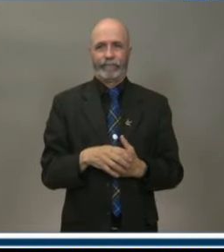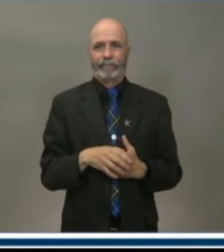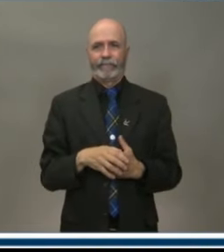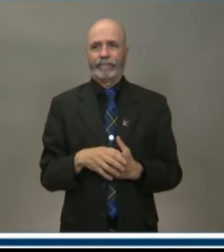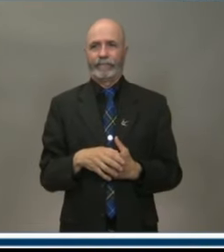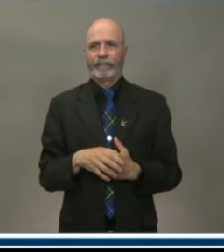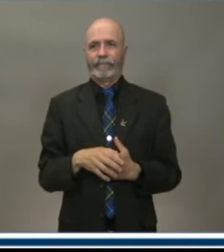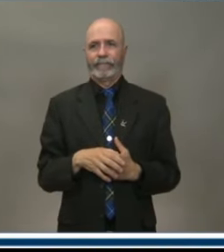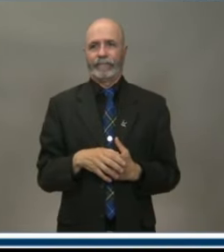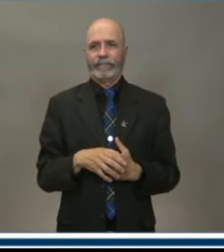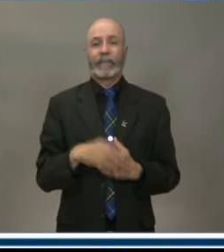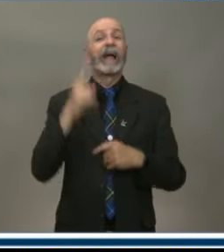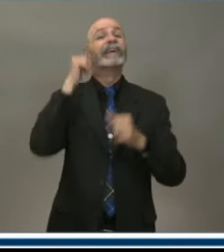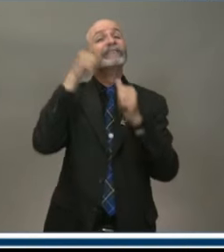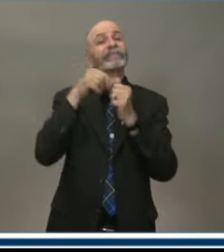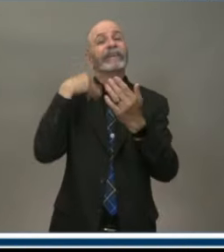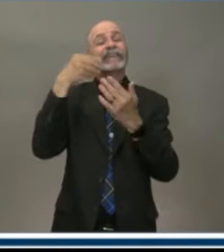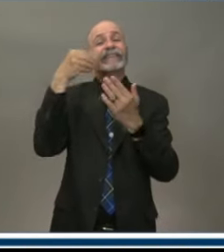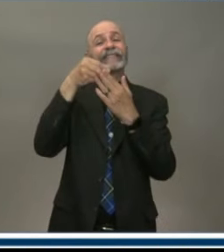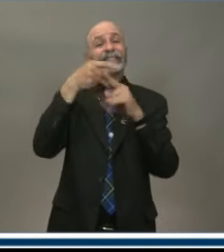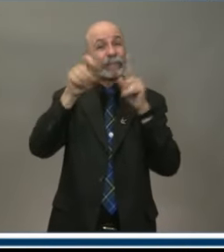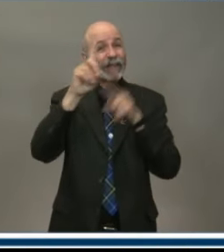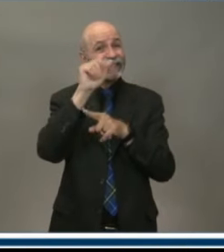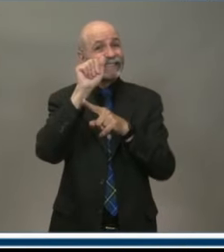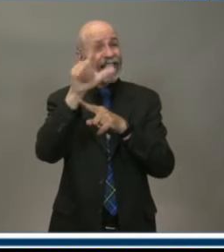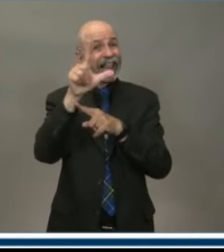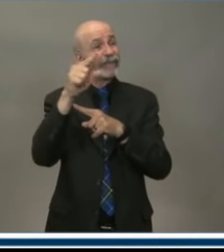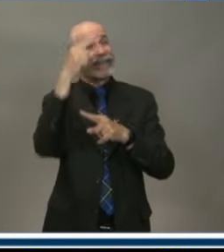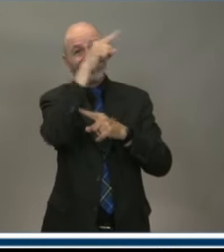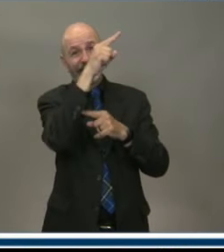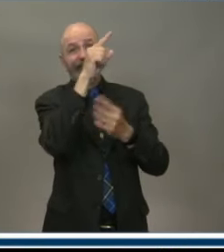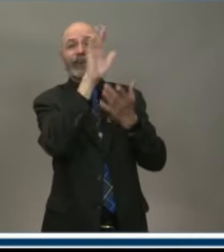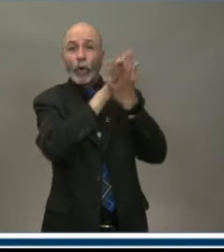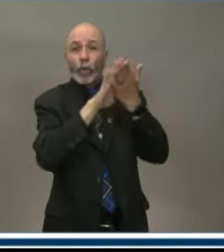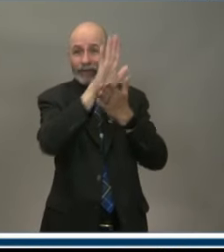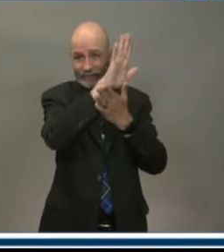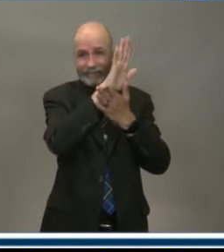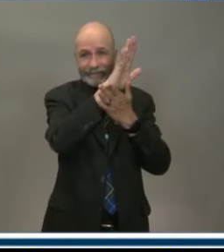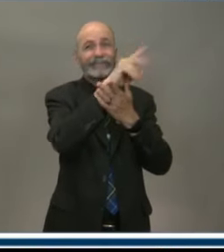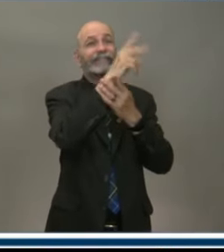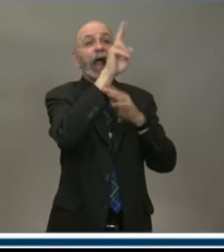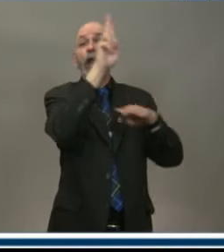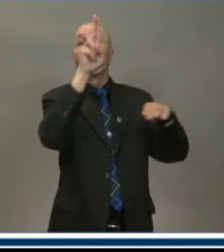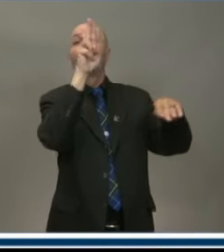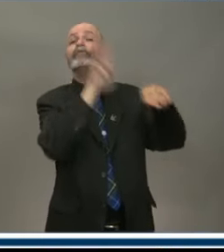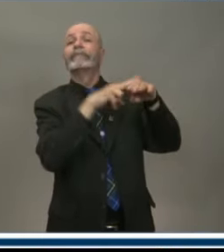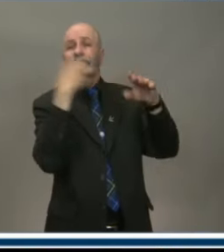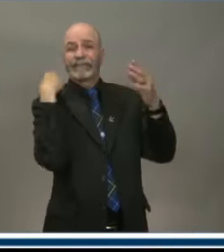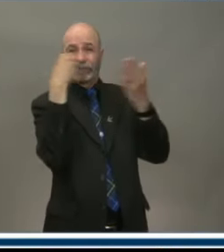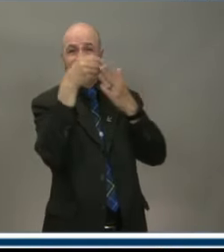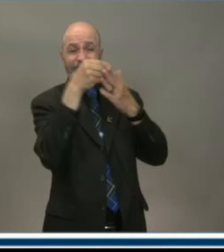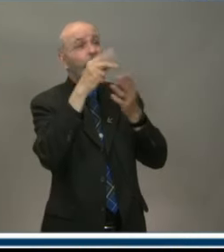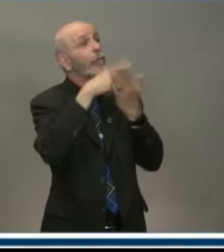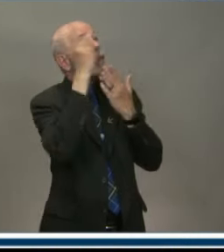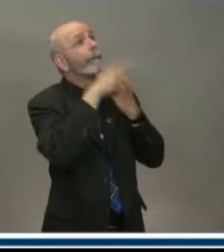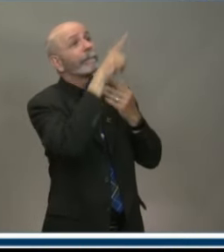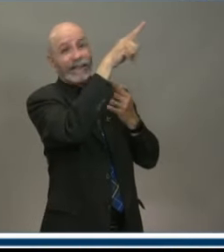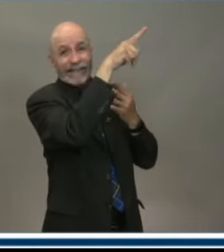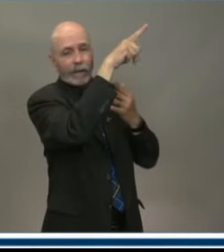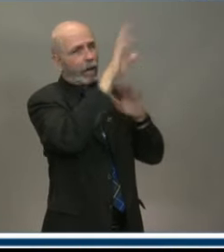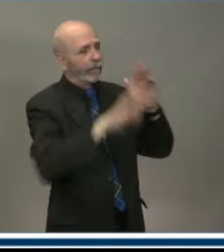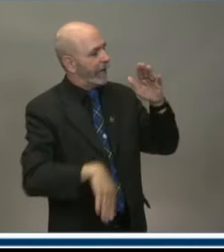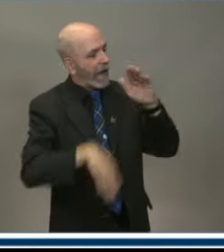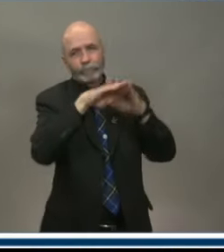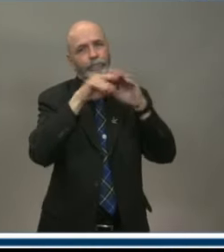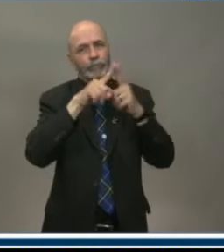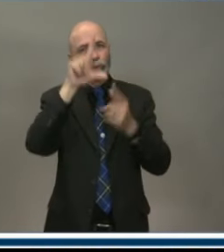Dalhousie. It is actually offset from the national program that had a cutoff of 20,000. This will